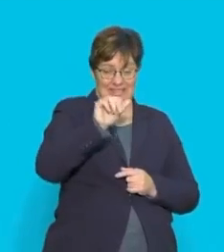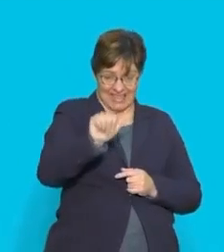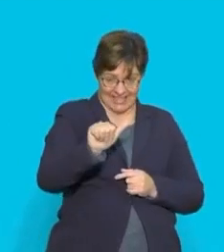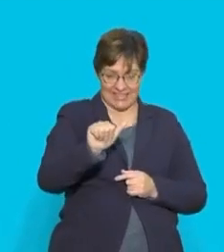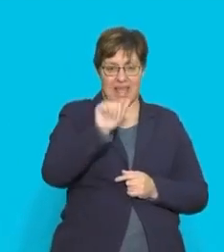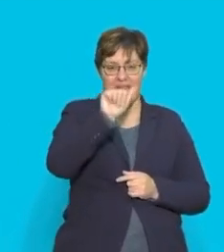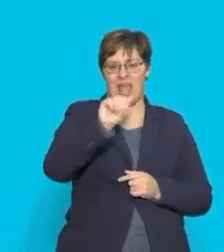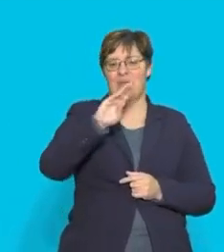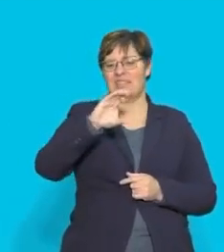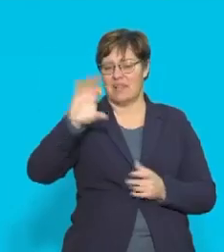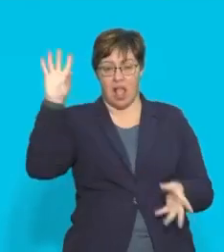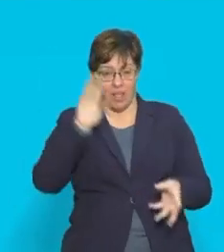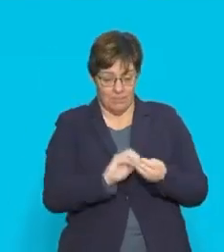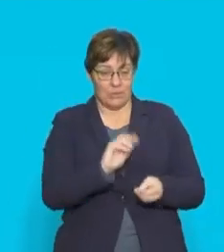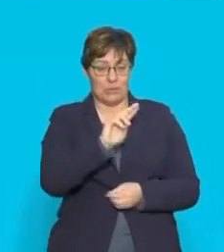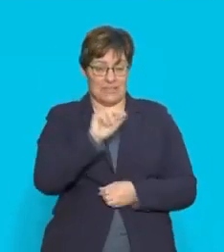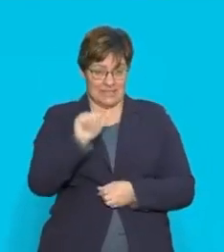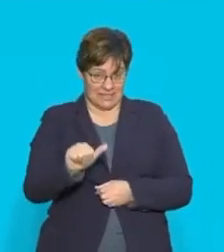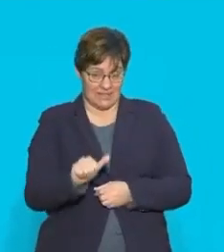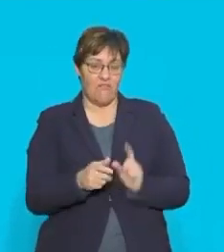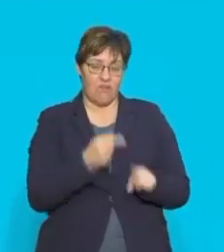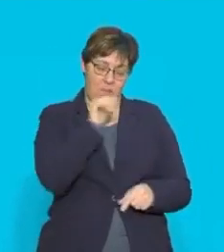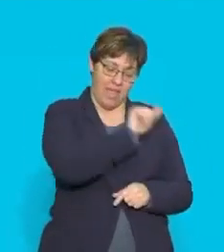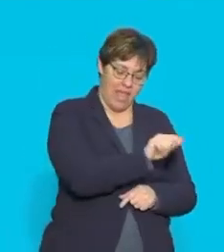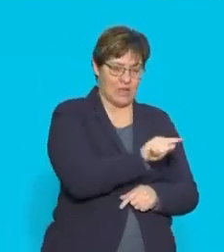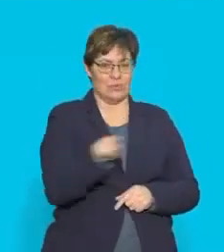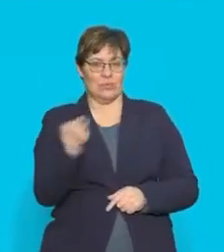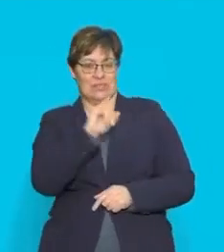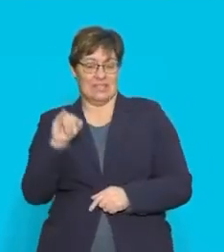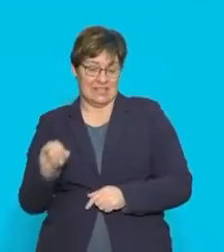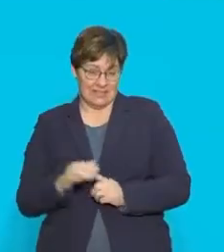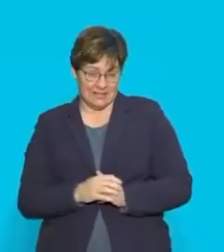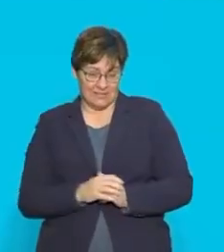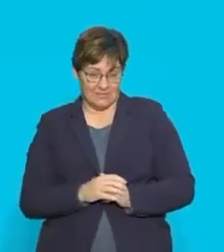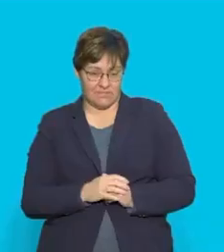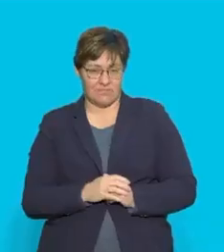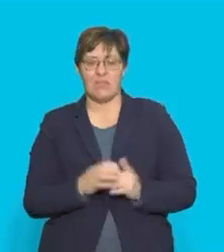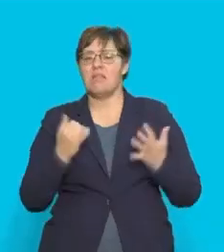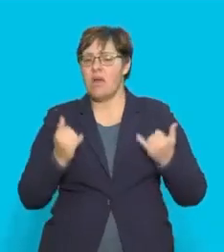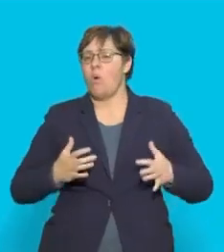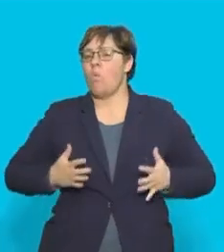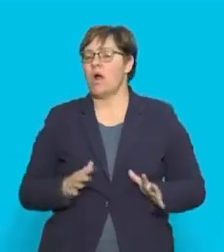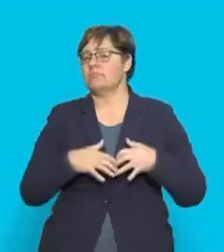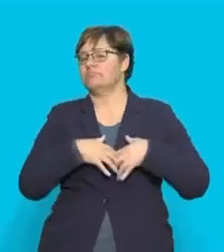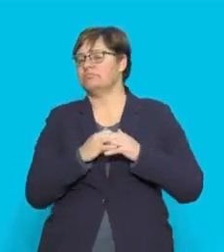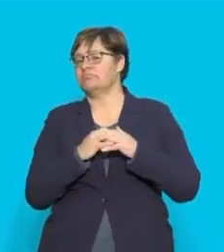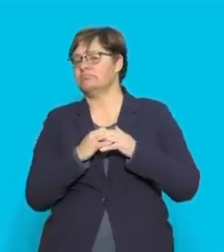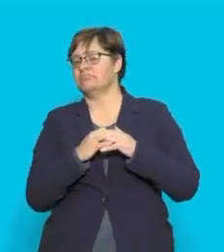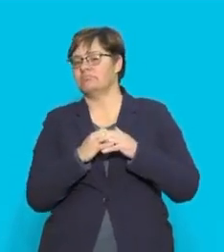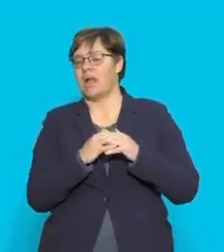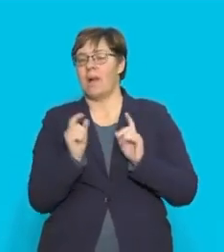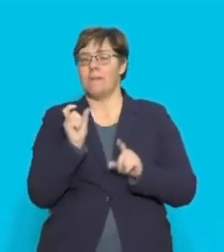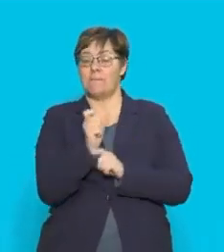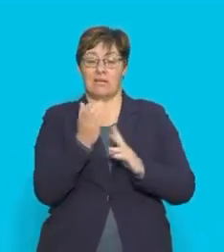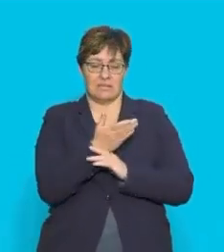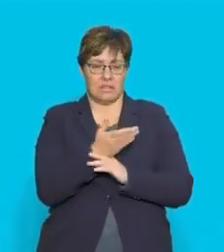26 alphabets from A to Z. So we want to create a password. What